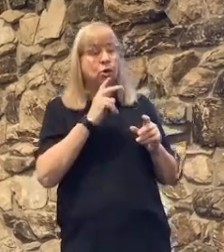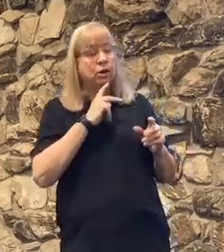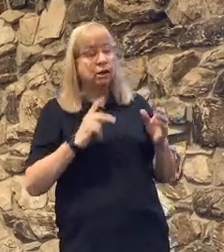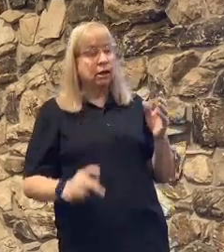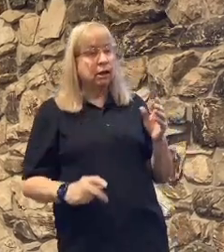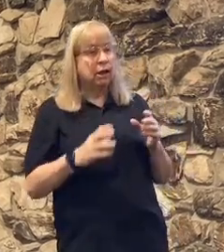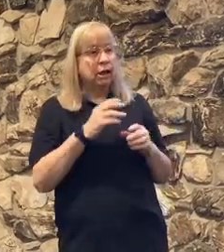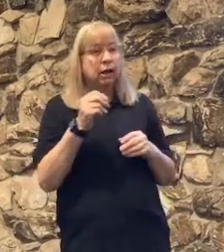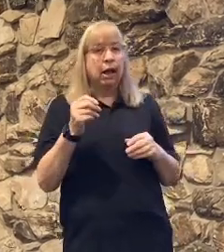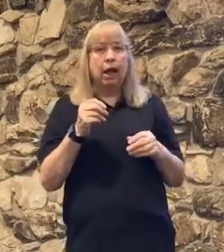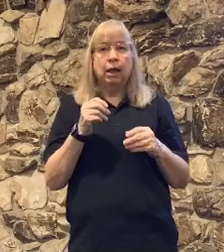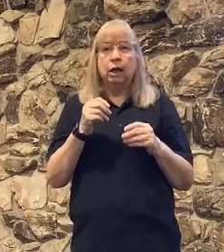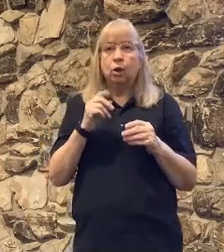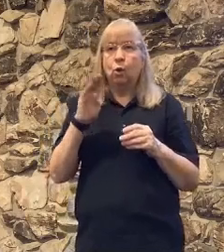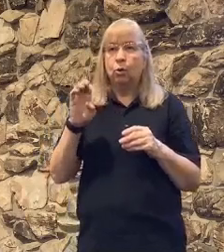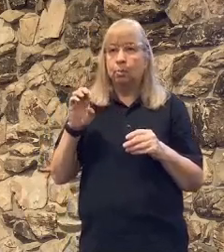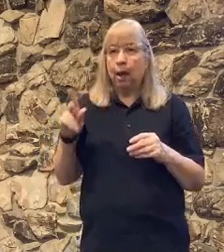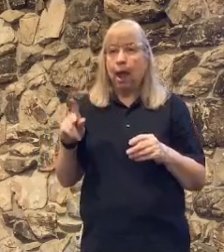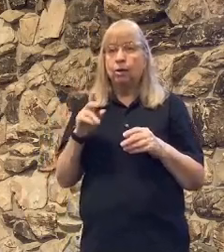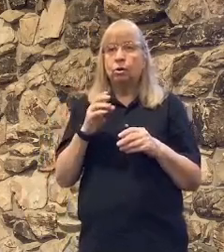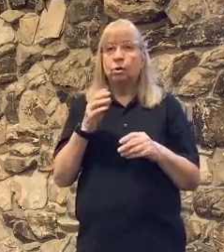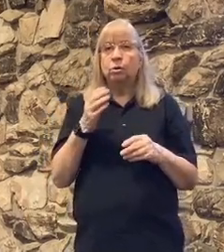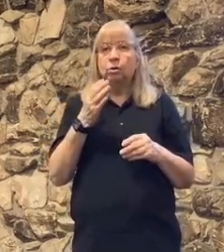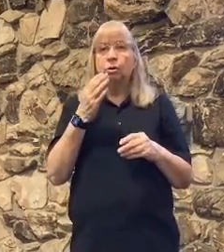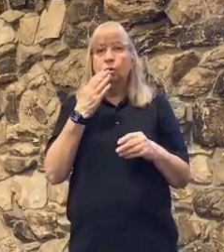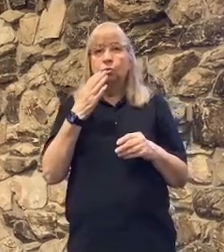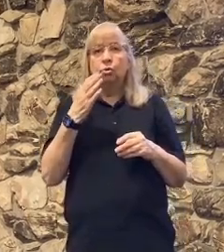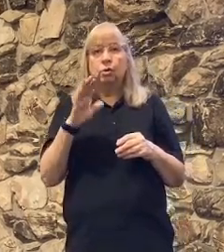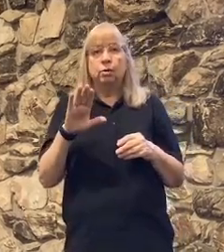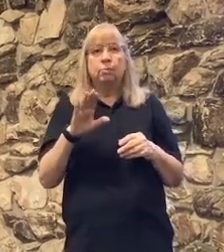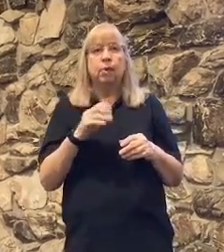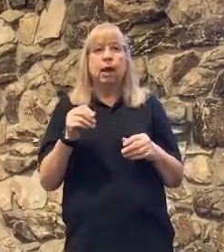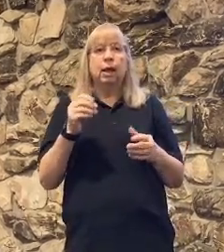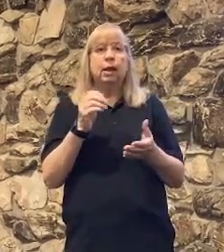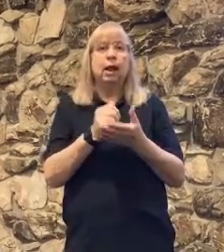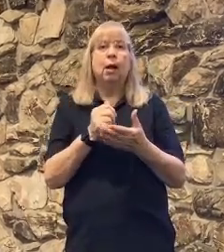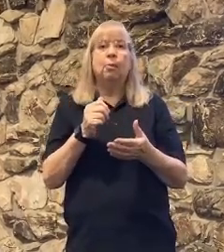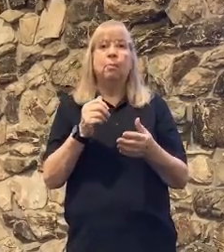to go back to Jerusalem and help rebuild those walls.